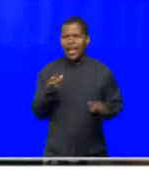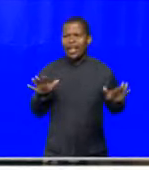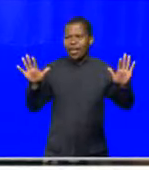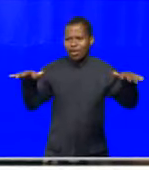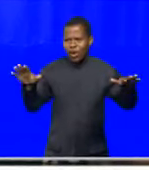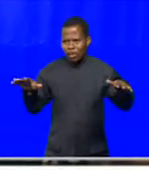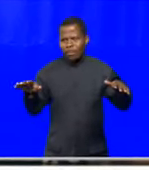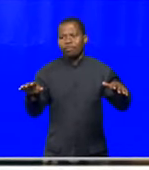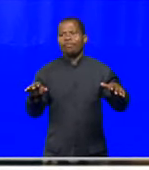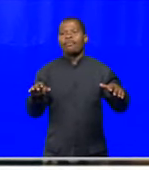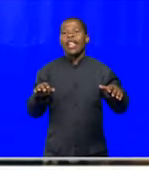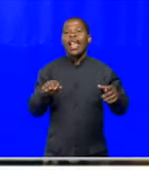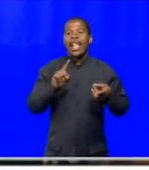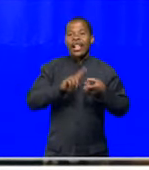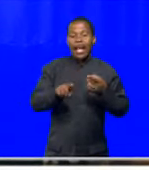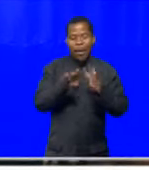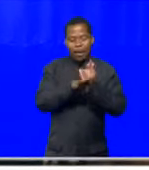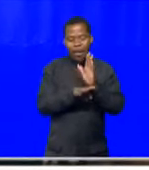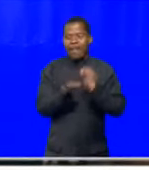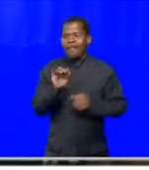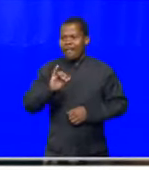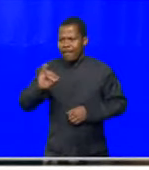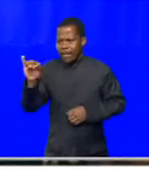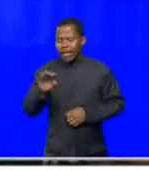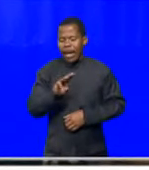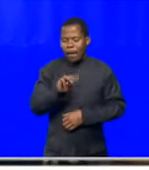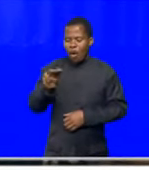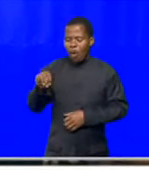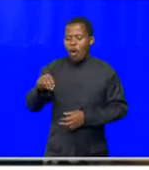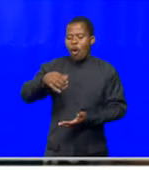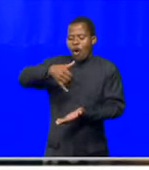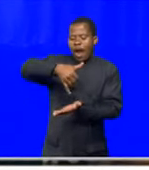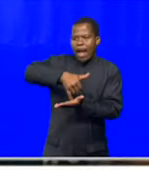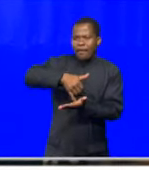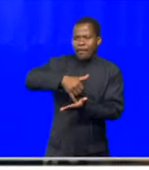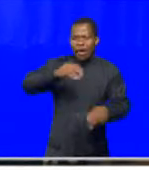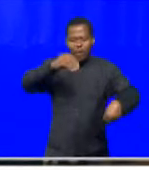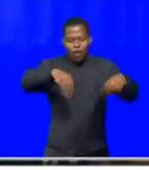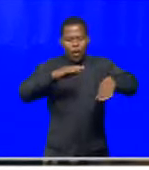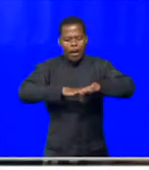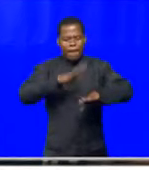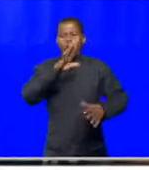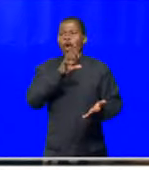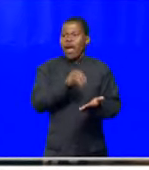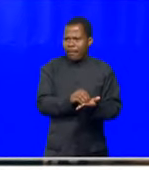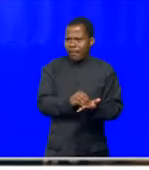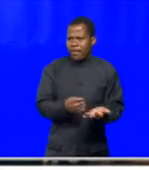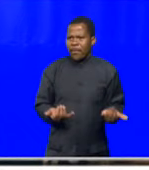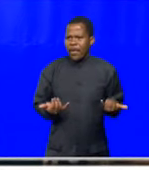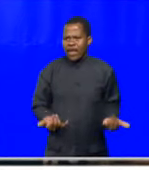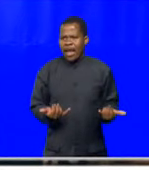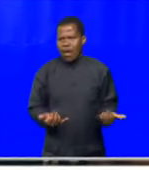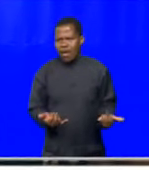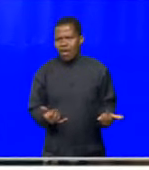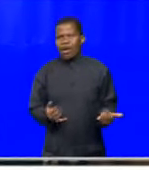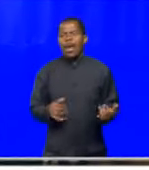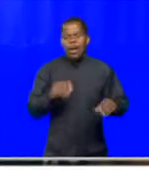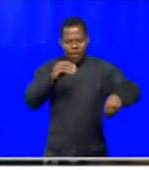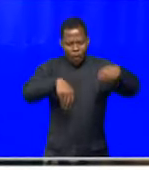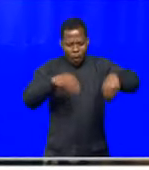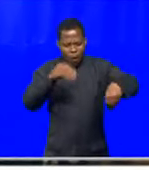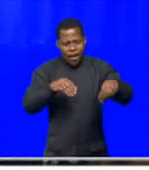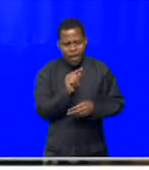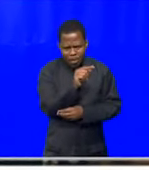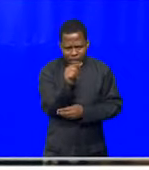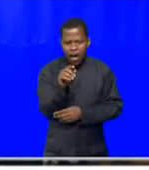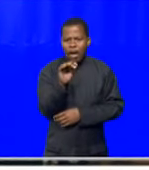the board with most votes in the 2023 Momo Cup. All the 28 teams have so far accumulated over 2 million